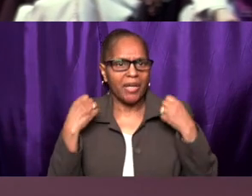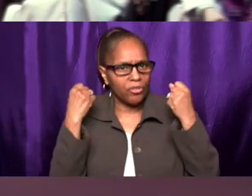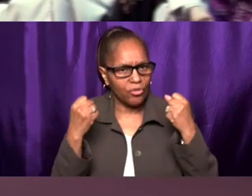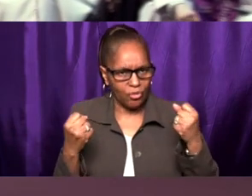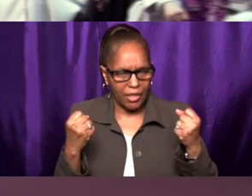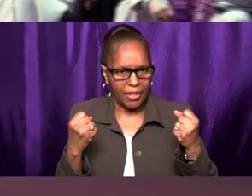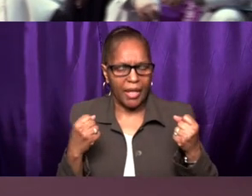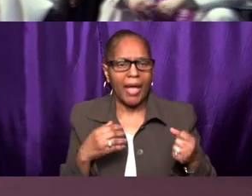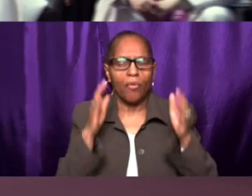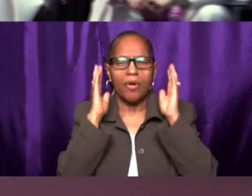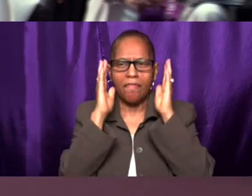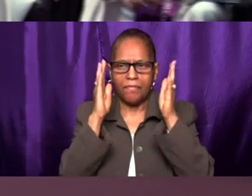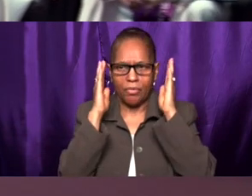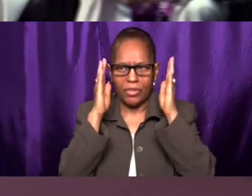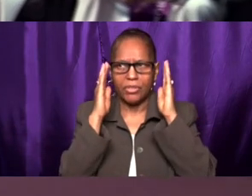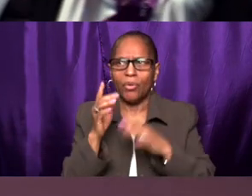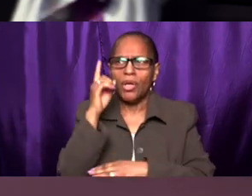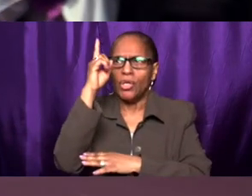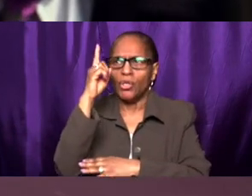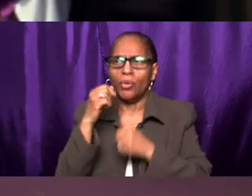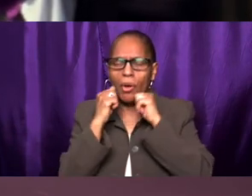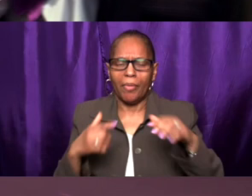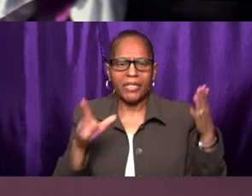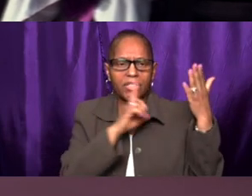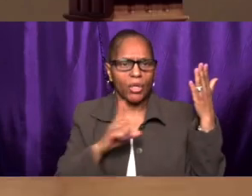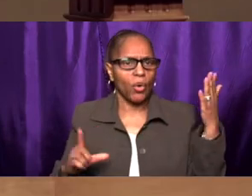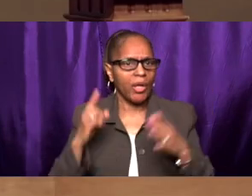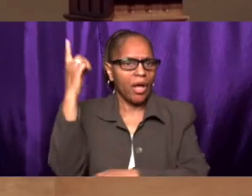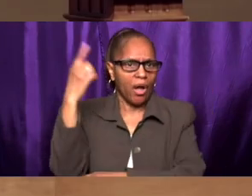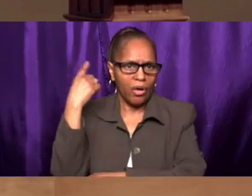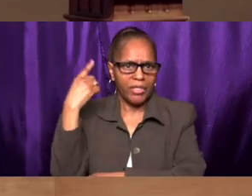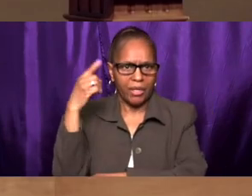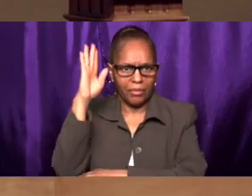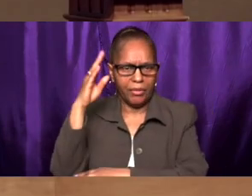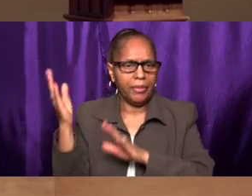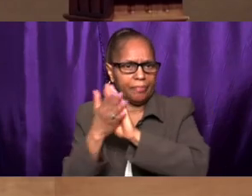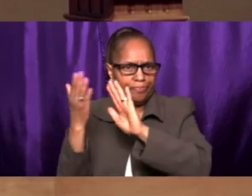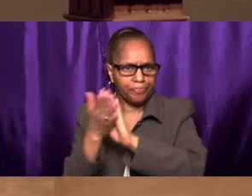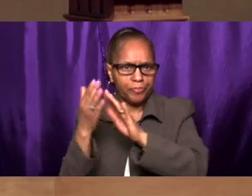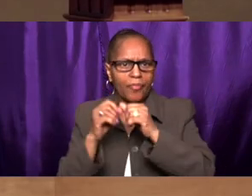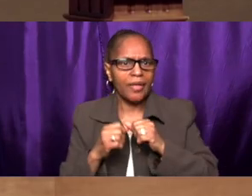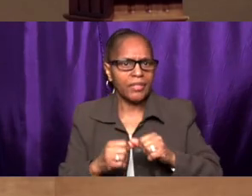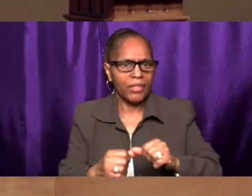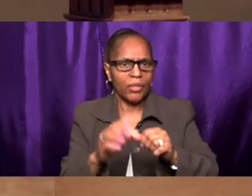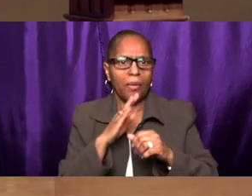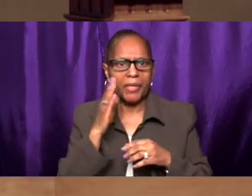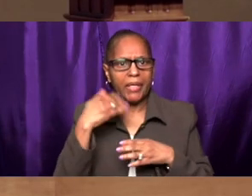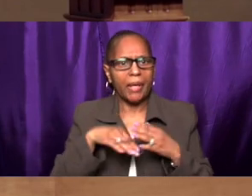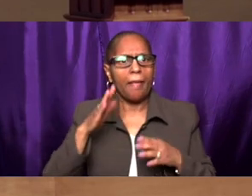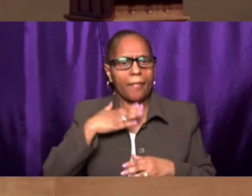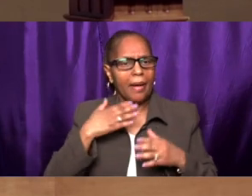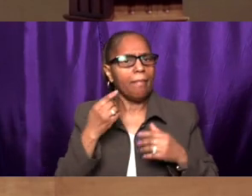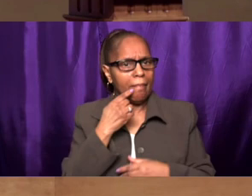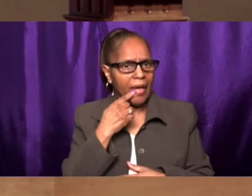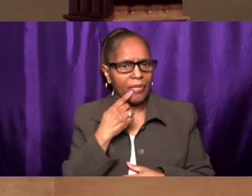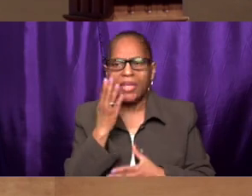strength, I'm going to focus on that, and I will bless the Lord at all times. Your praise shall continually be in my mouth.